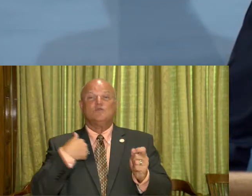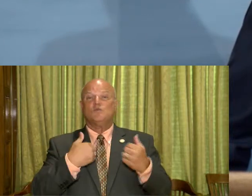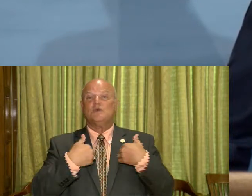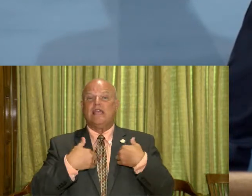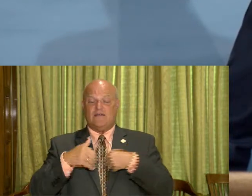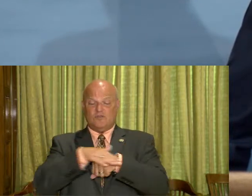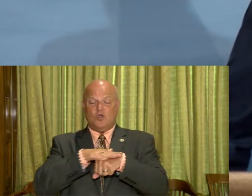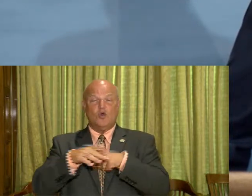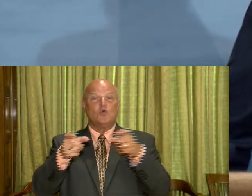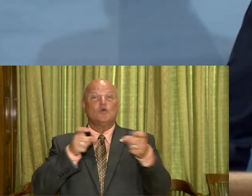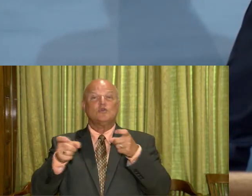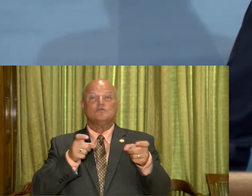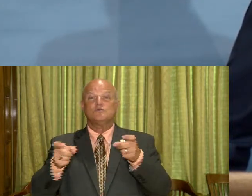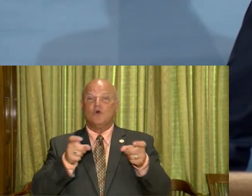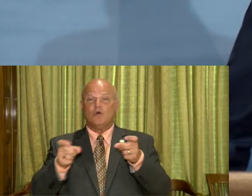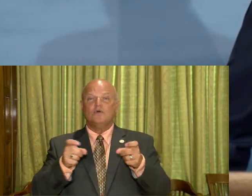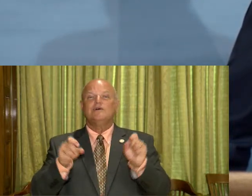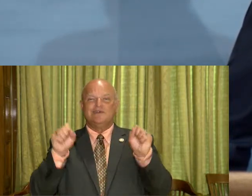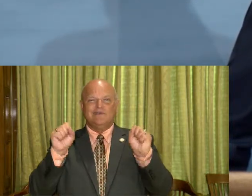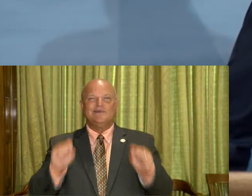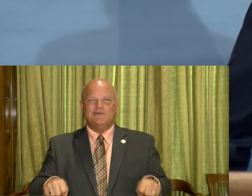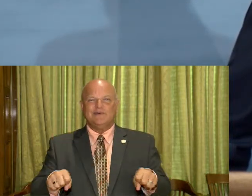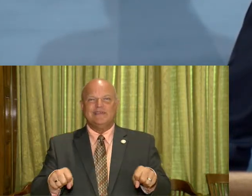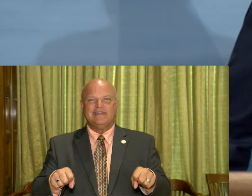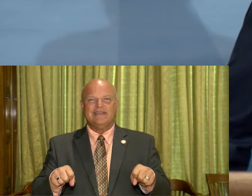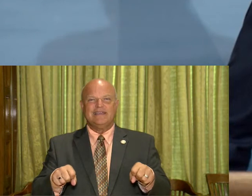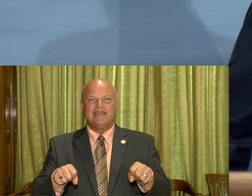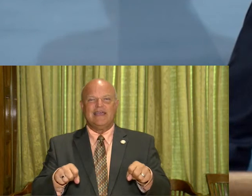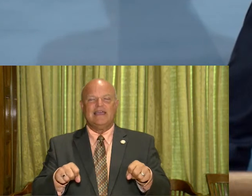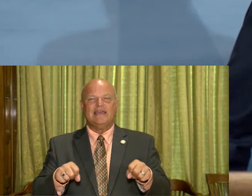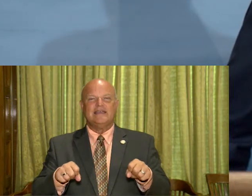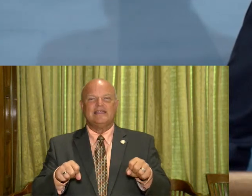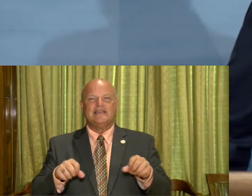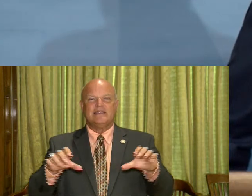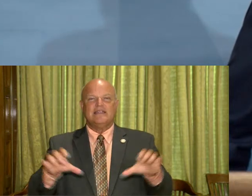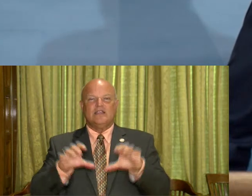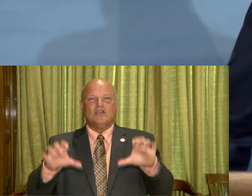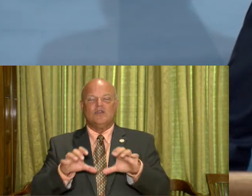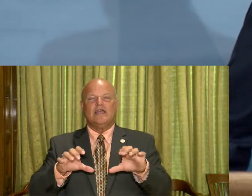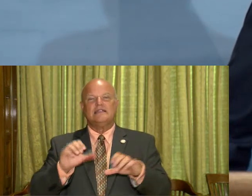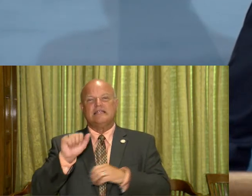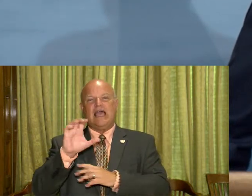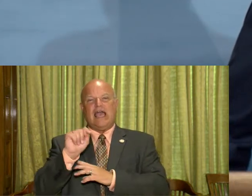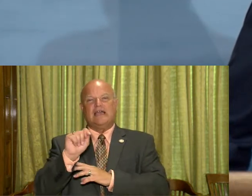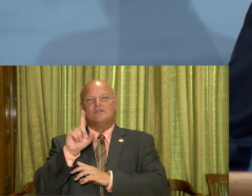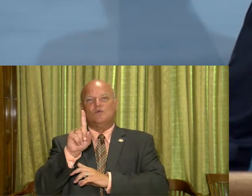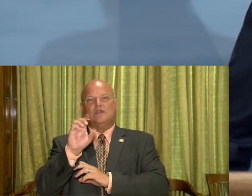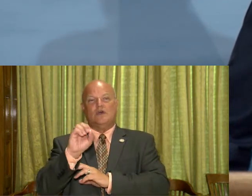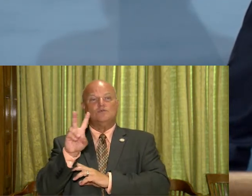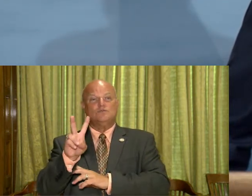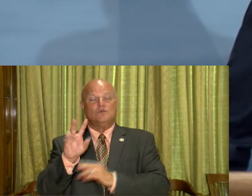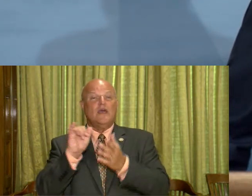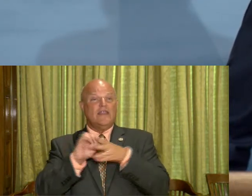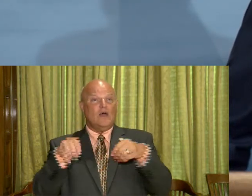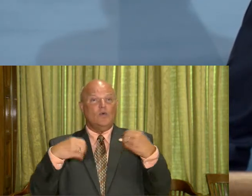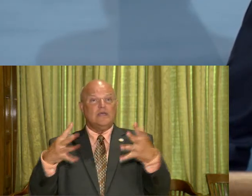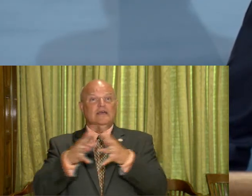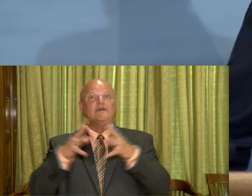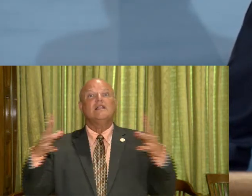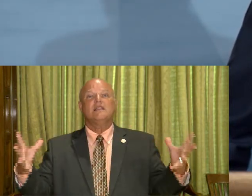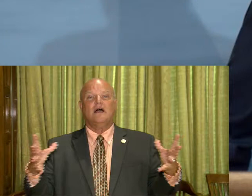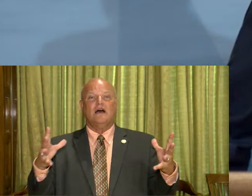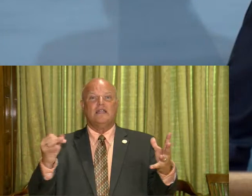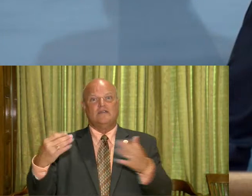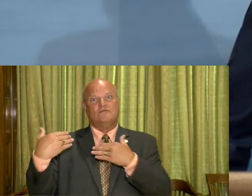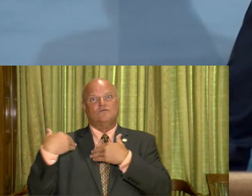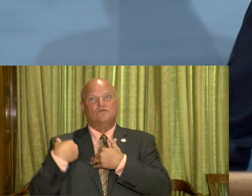local control, that we correct the Act 1002, and that will give a great deal